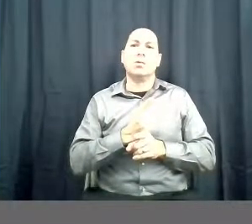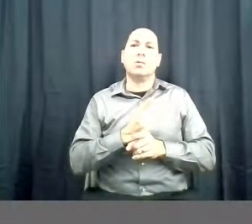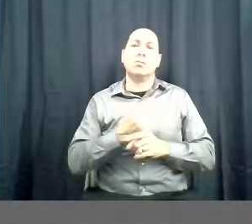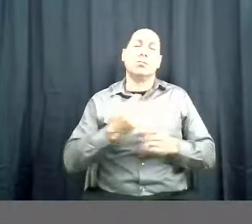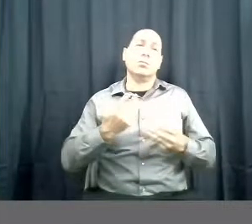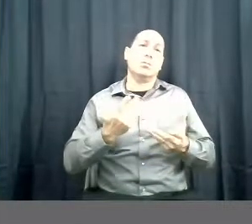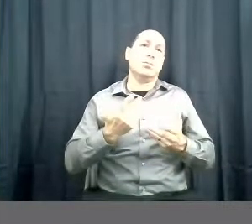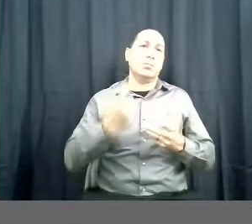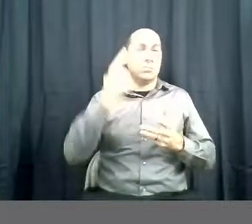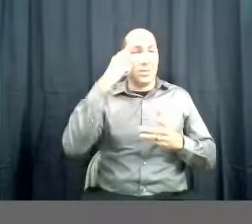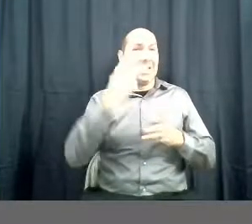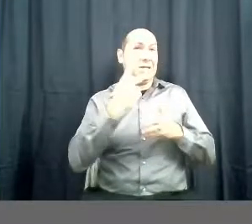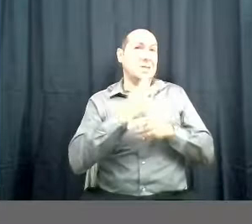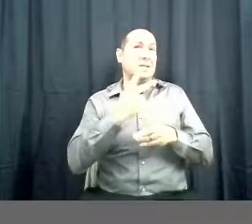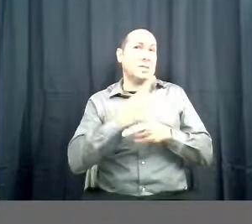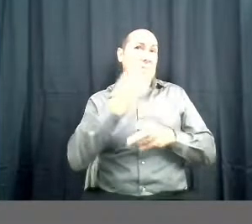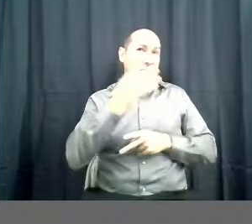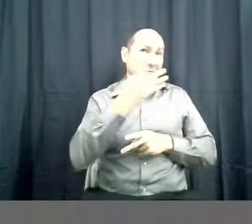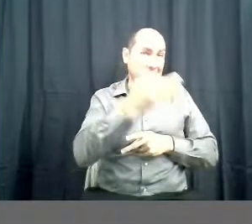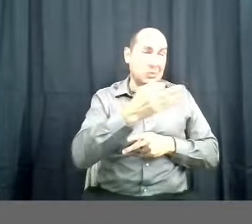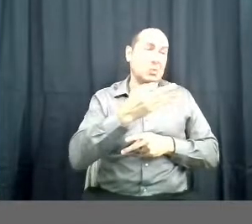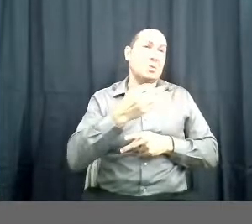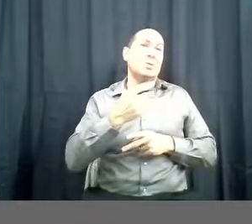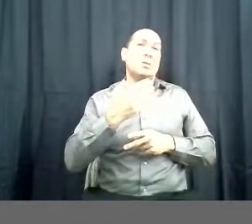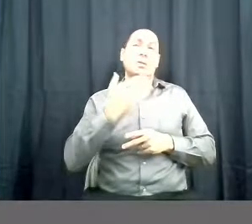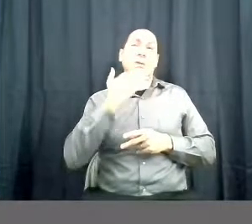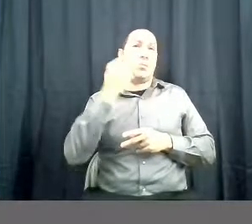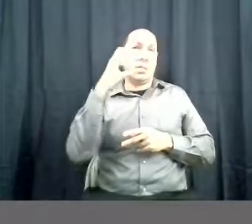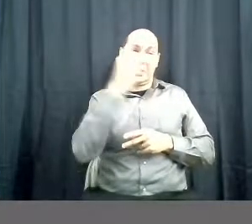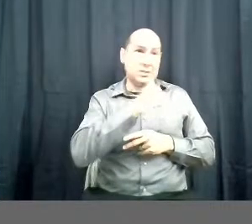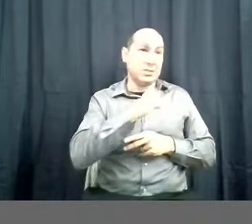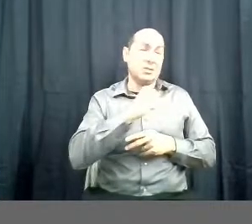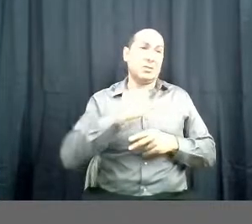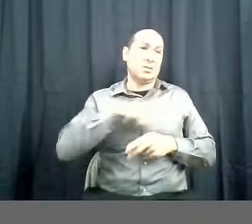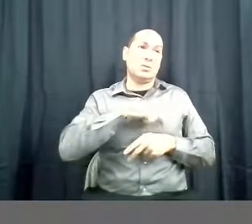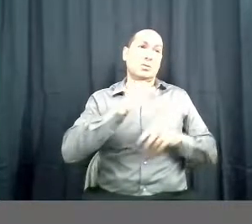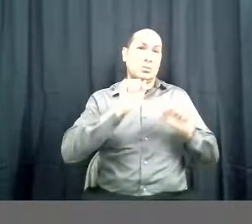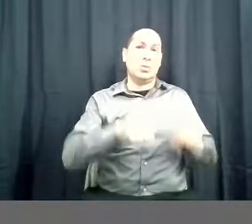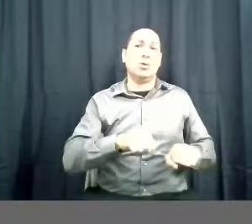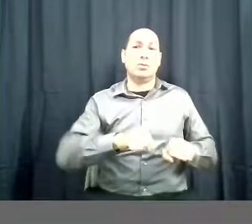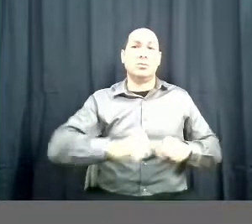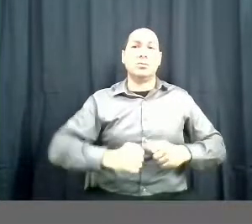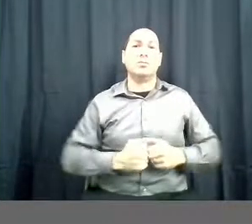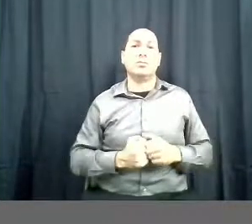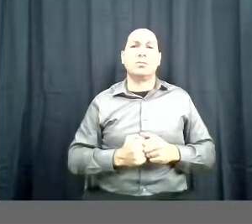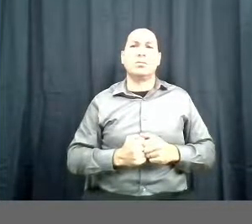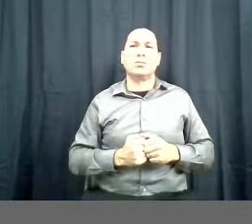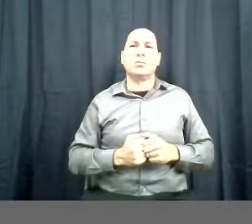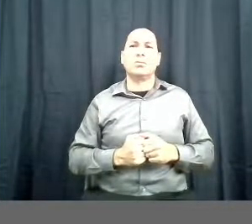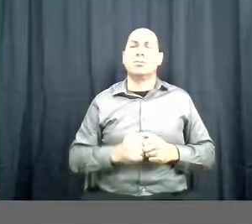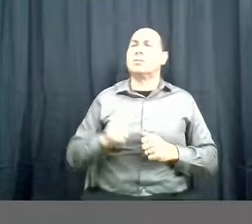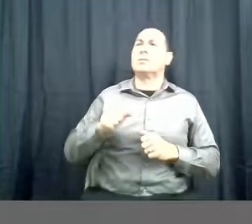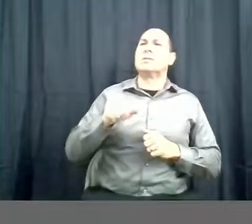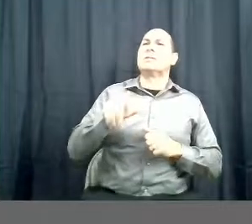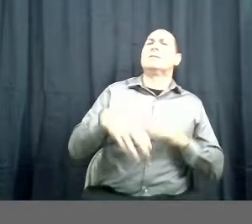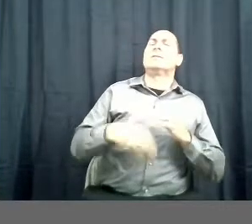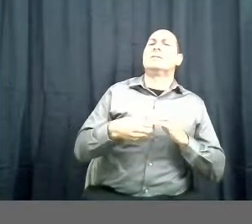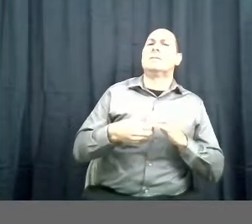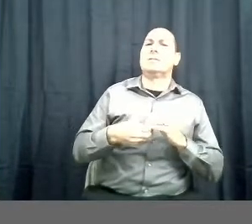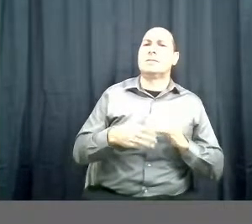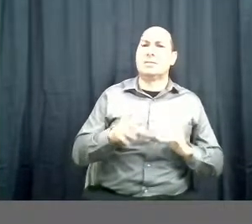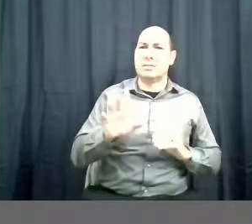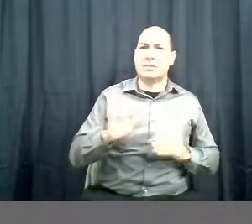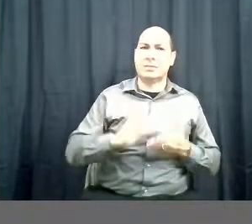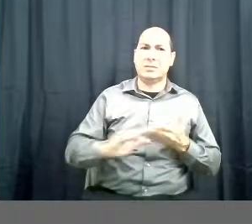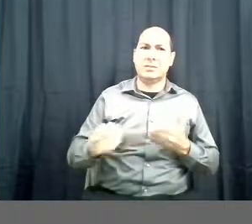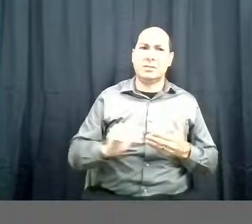forecast based on the best assumptions it can make. In Adam, terms of, may I add something, Adam? of course. Justin,